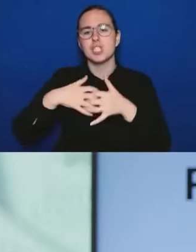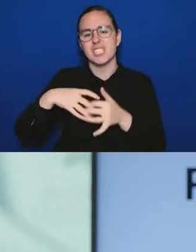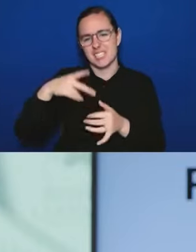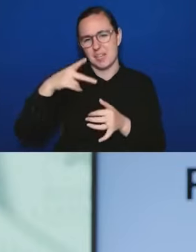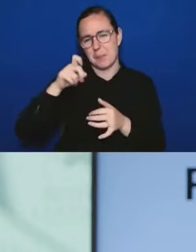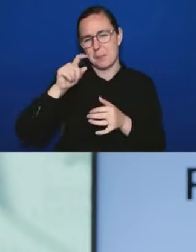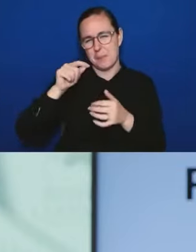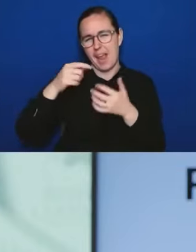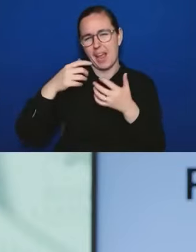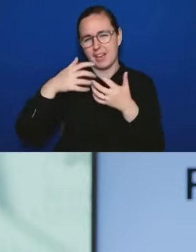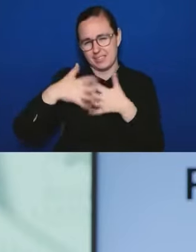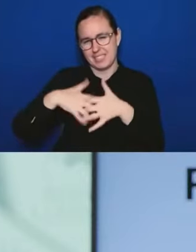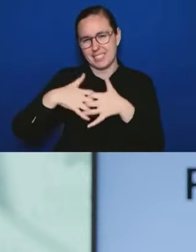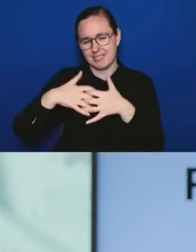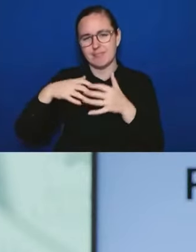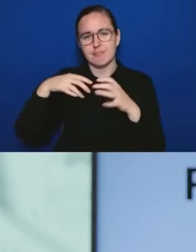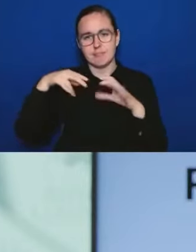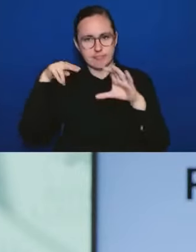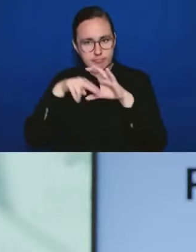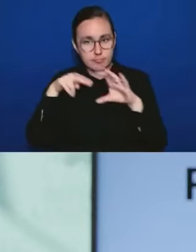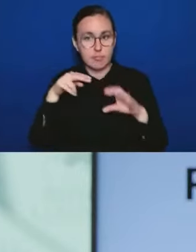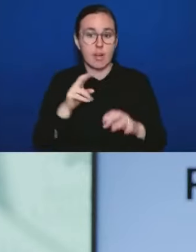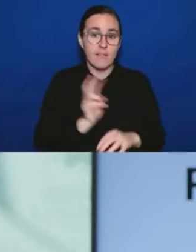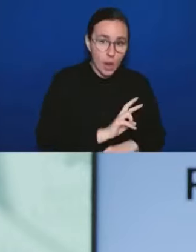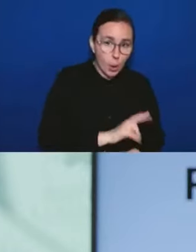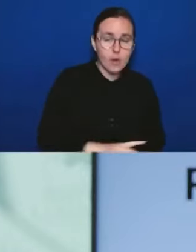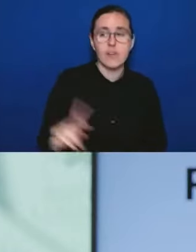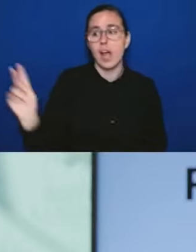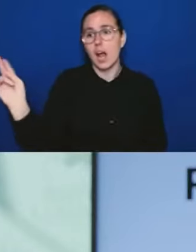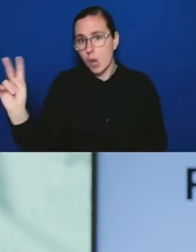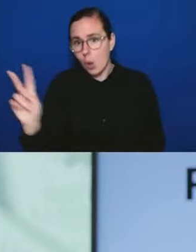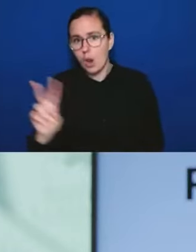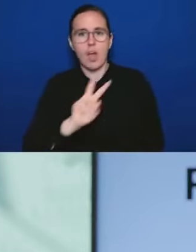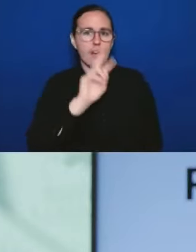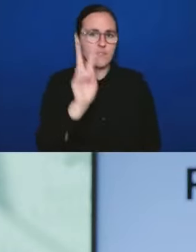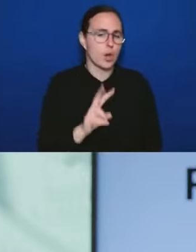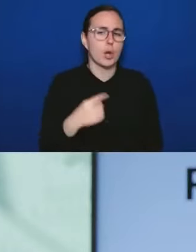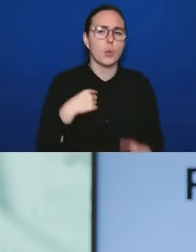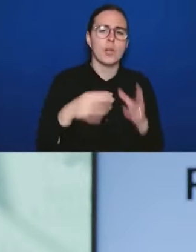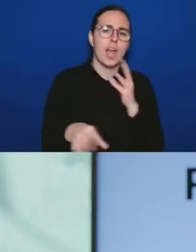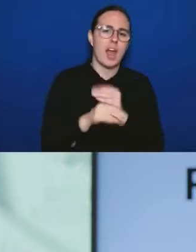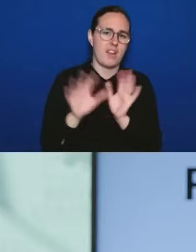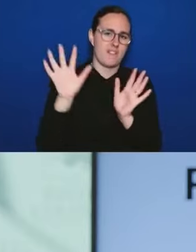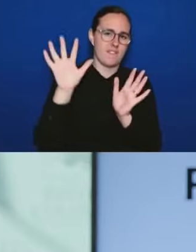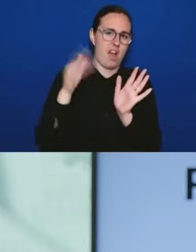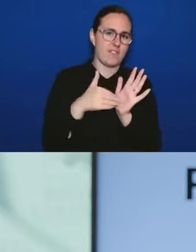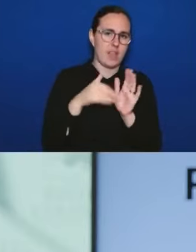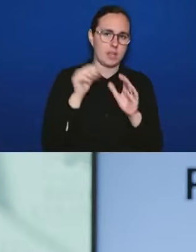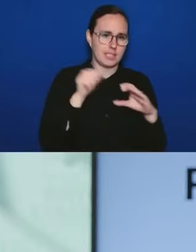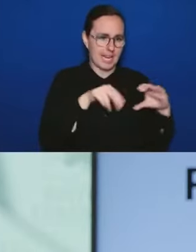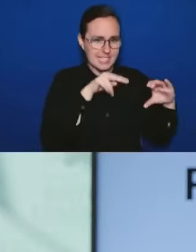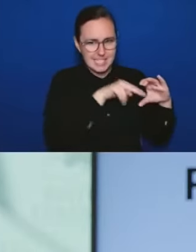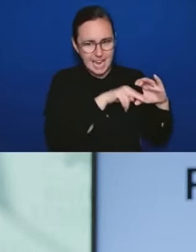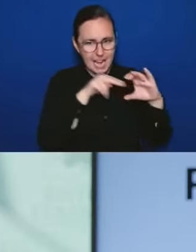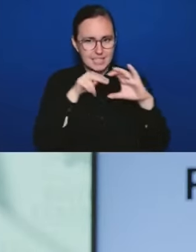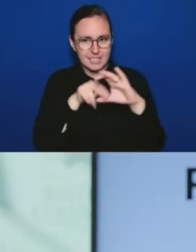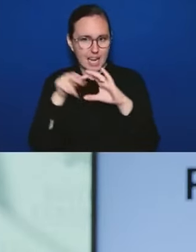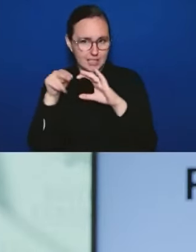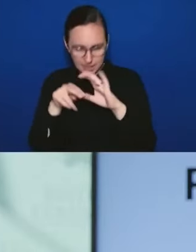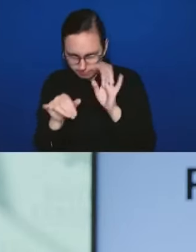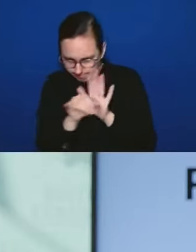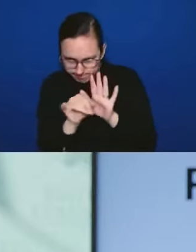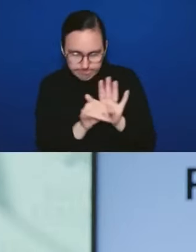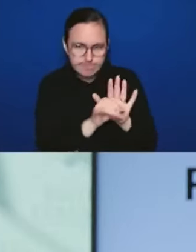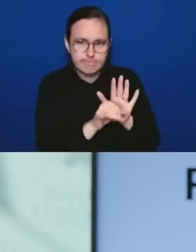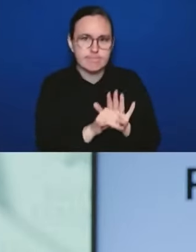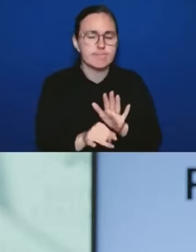They do about 5,000 scans a year in that area. So that's been a significant improvement. What we've seen in the most recent period is